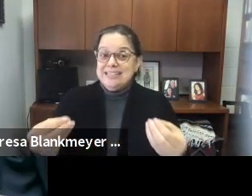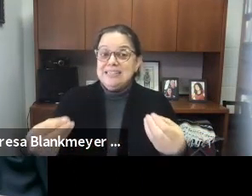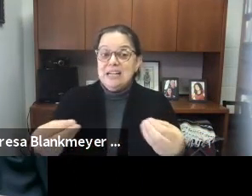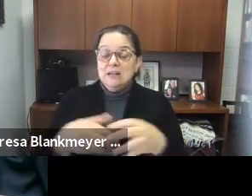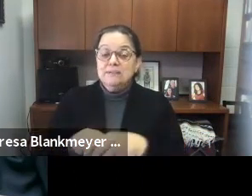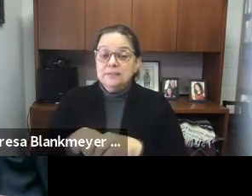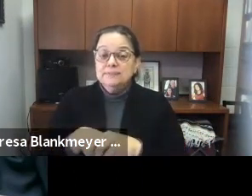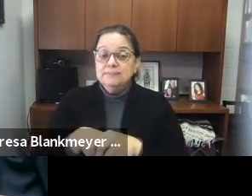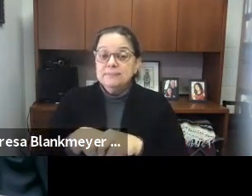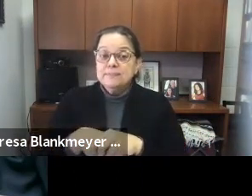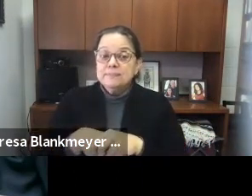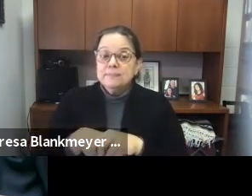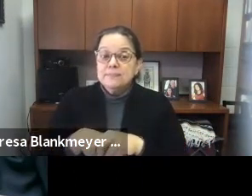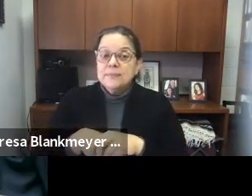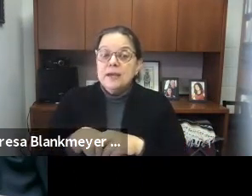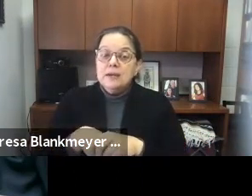in itself.